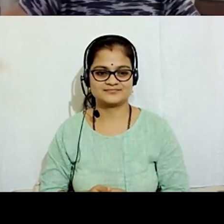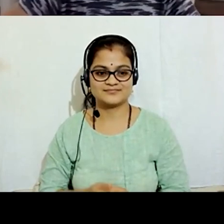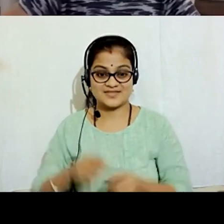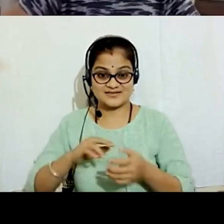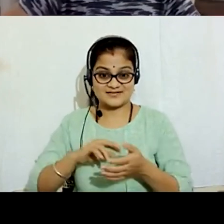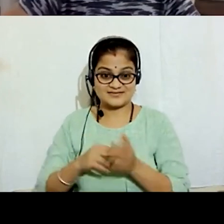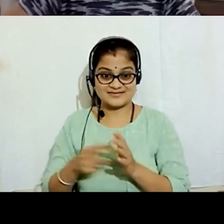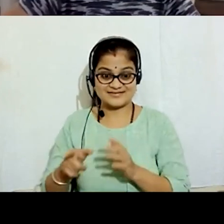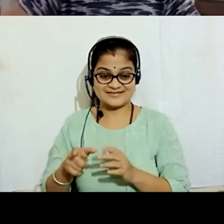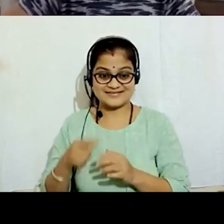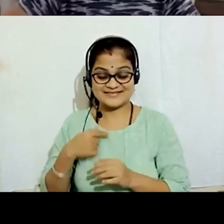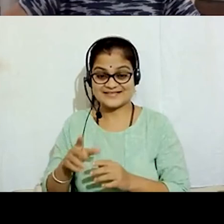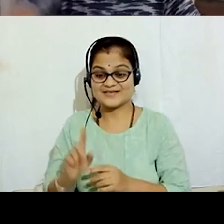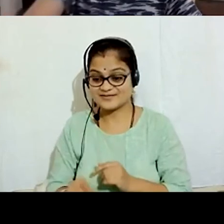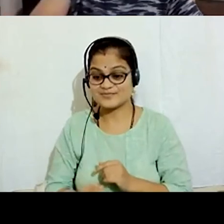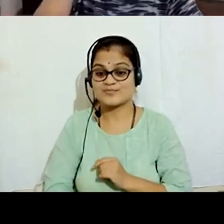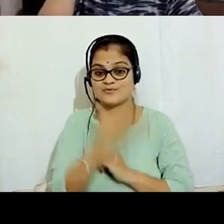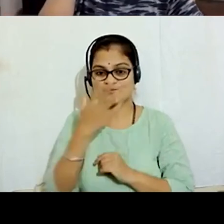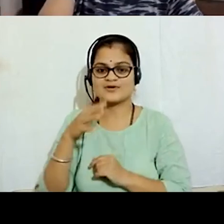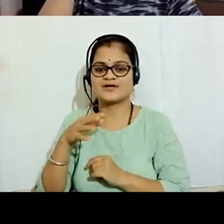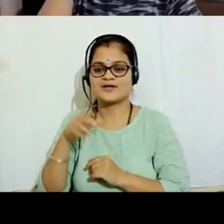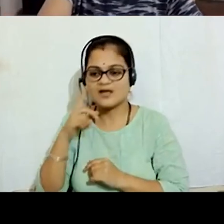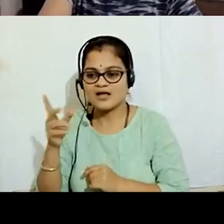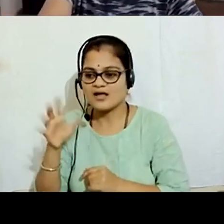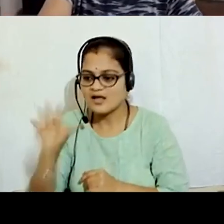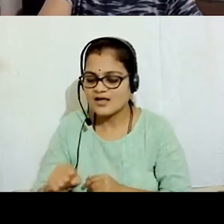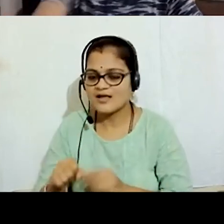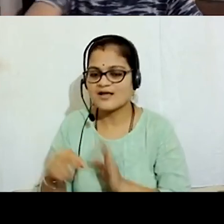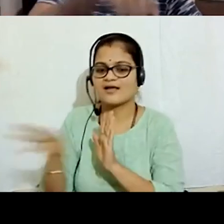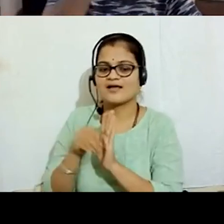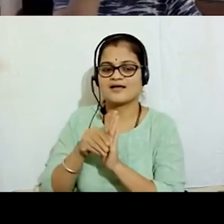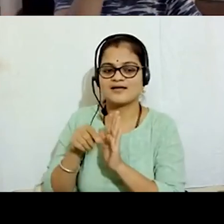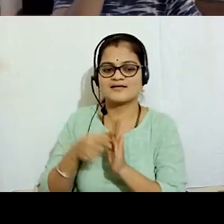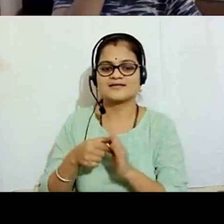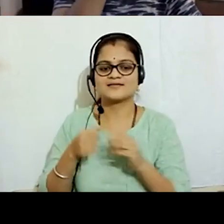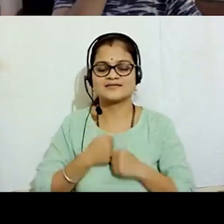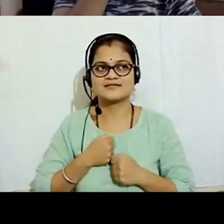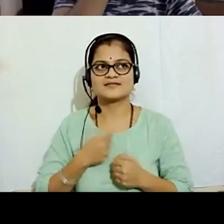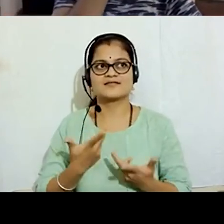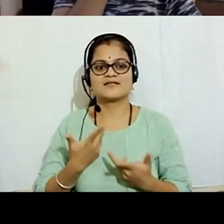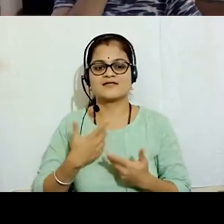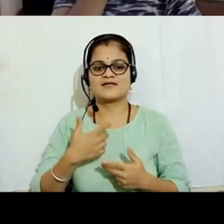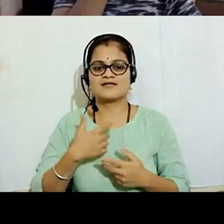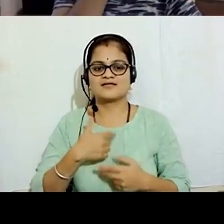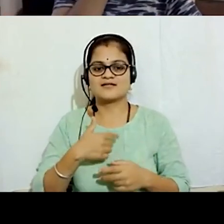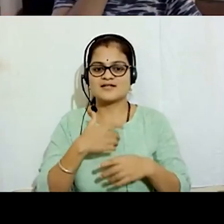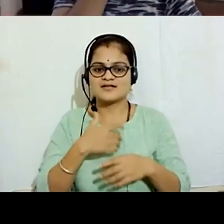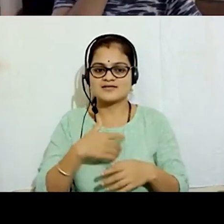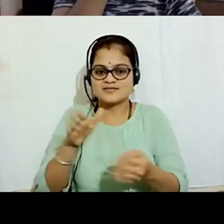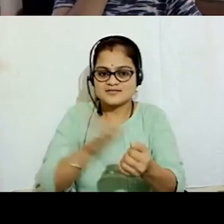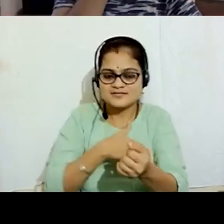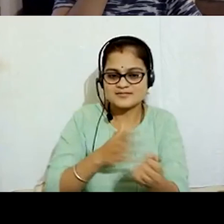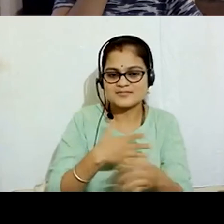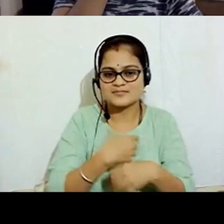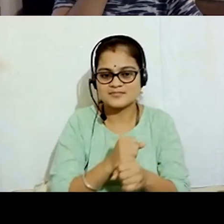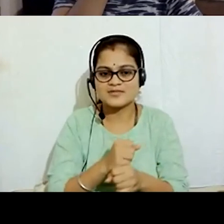So then I discovered this one morning and I just recorded it, and then I kind of thought about building my own sound archive of just unique things